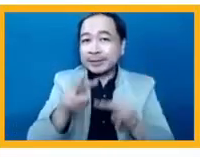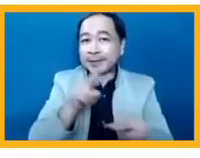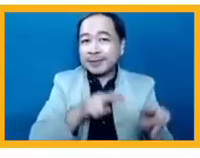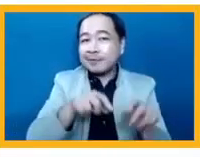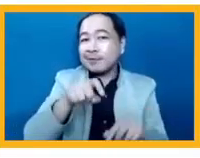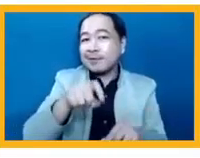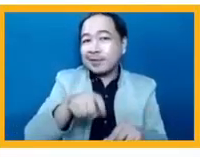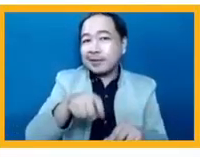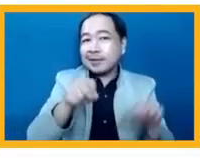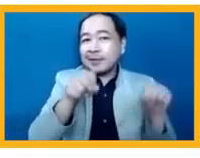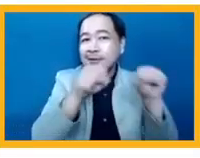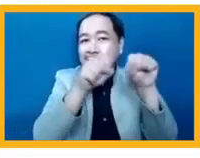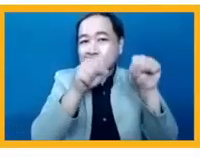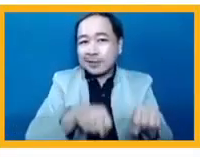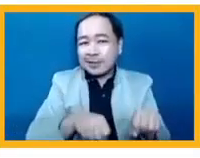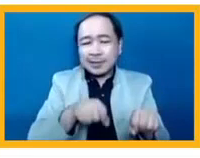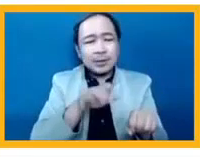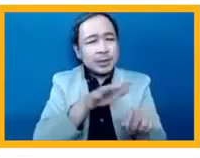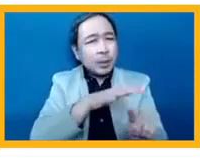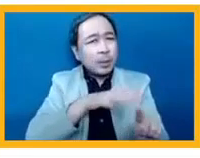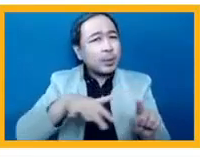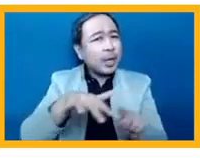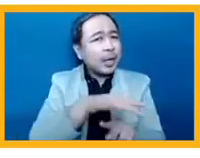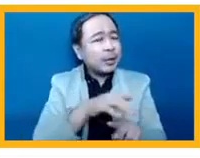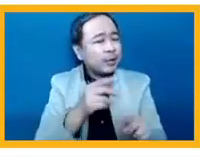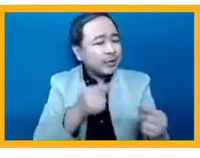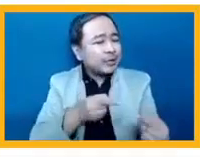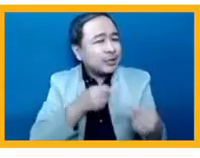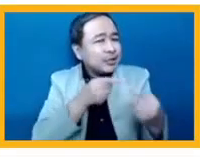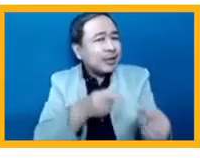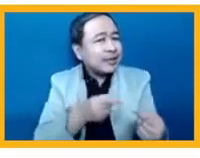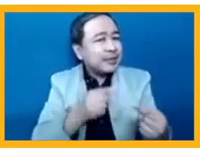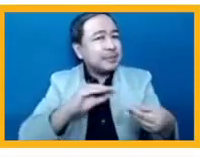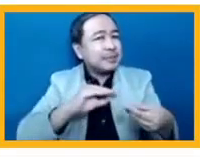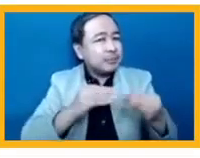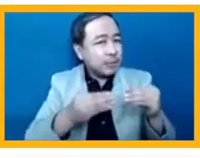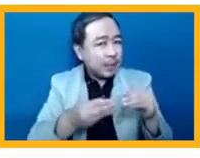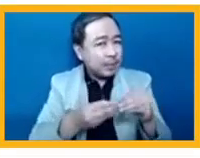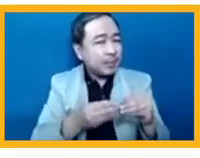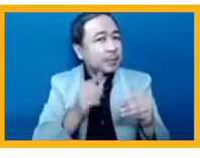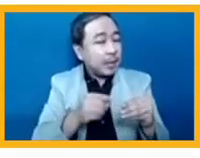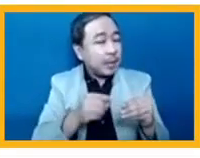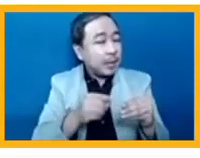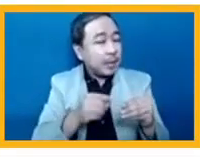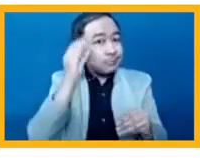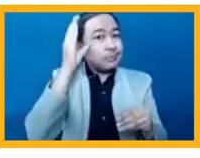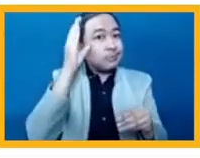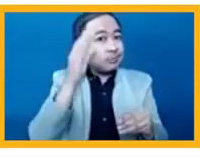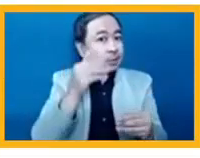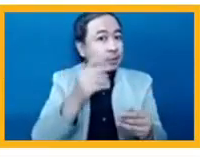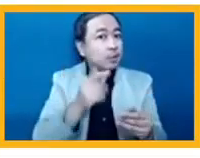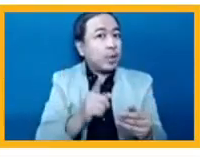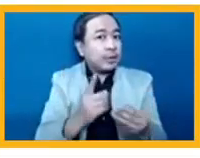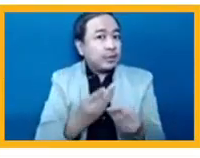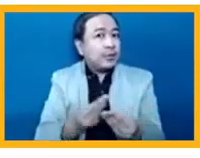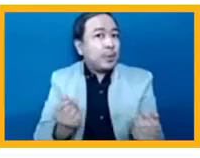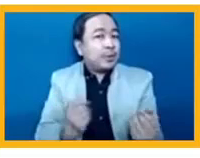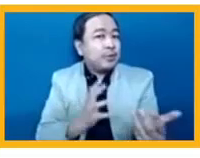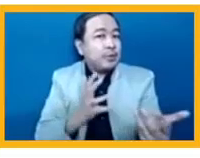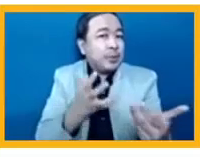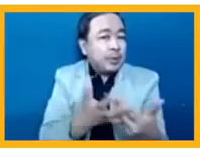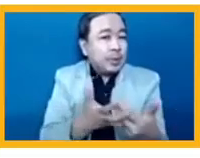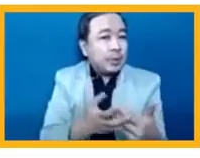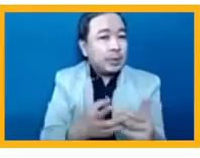that you're working with and the challenges that you're seeking to address is imperative to understand the right fit for EdTech. For example, in the